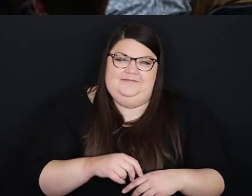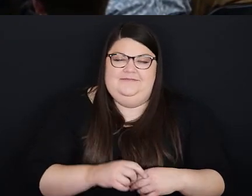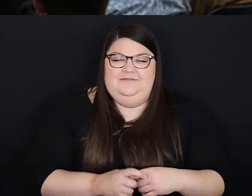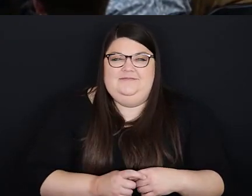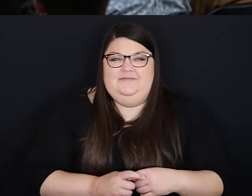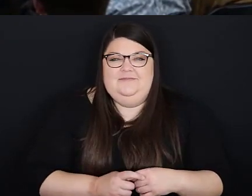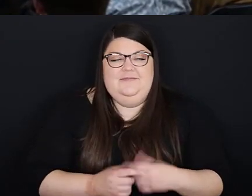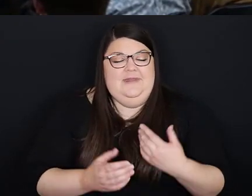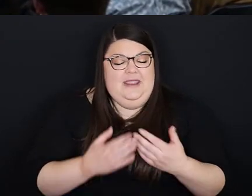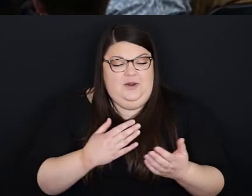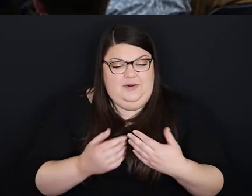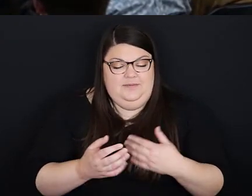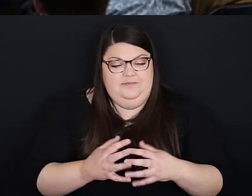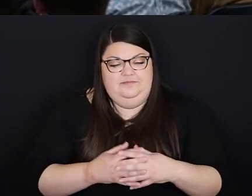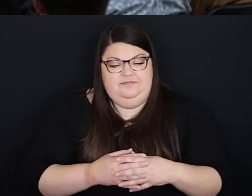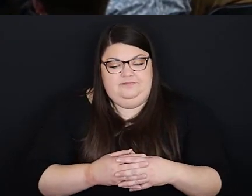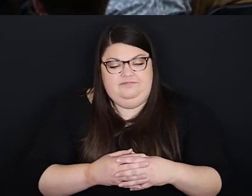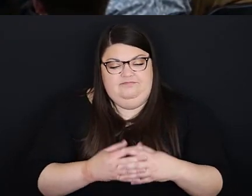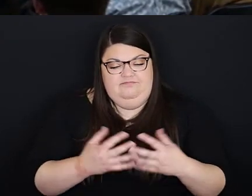Anyway, and so,